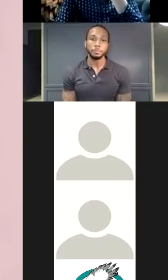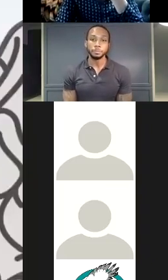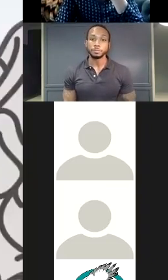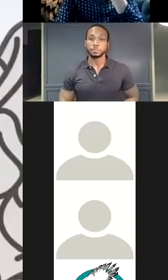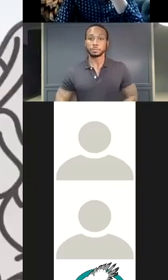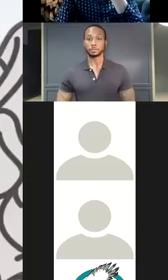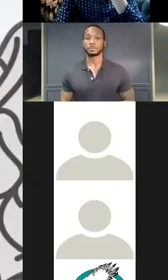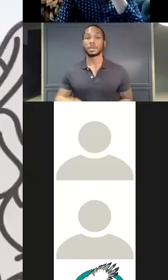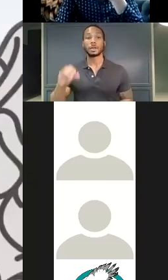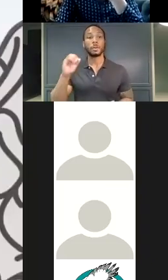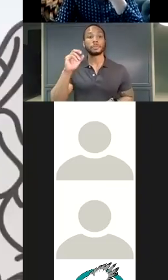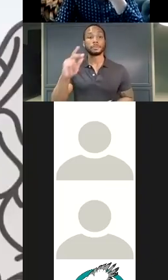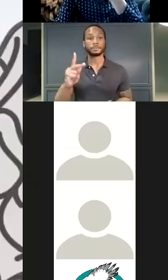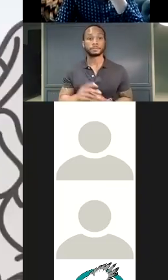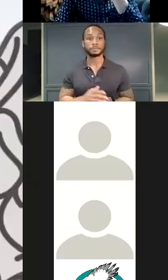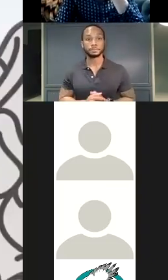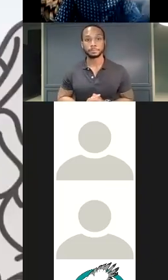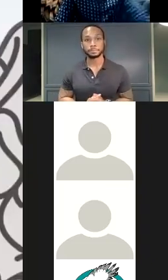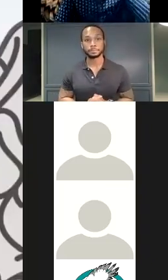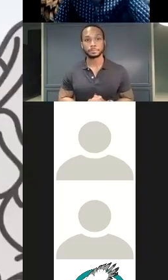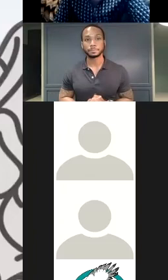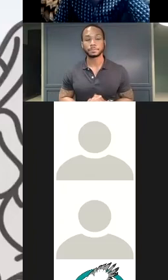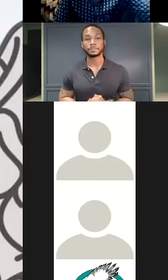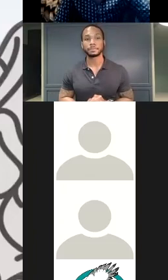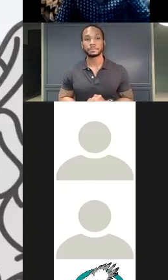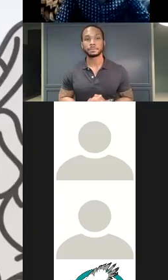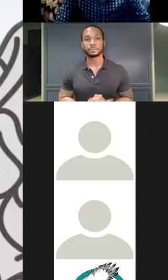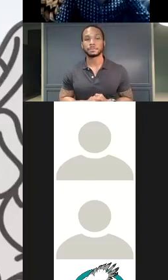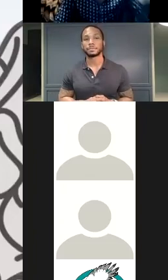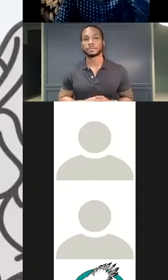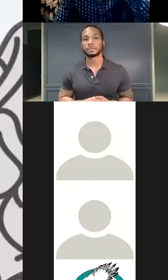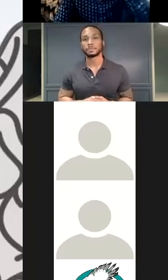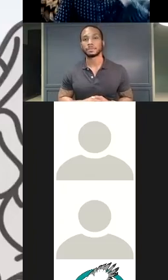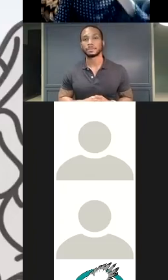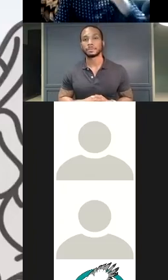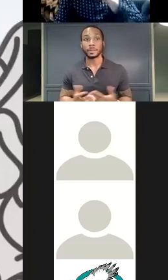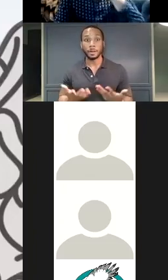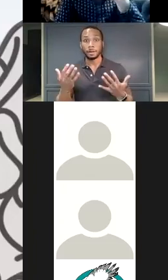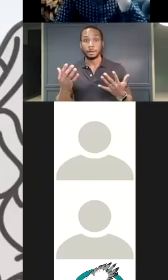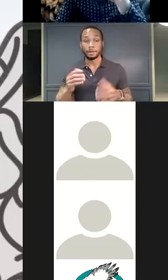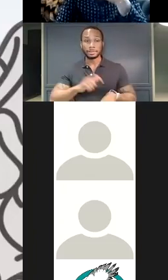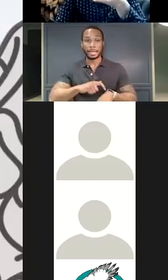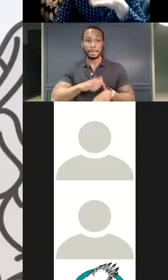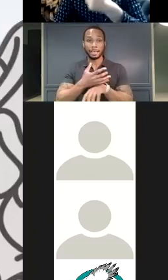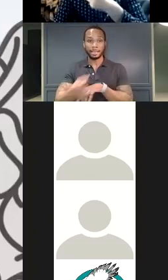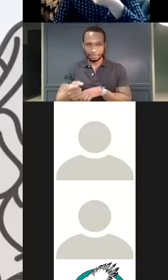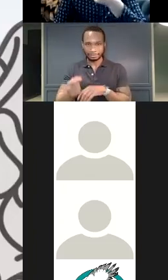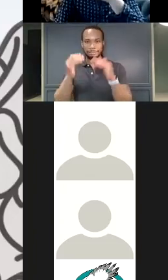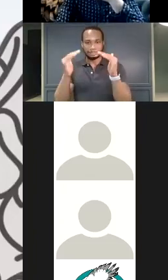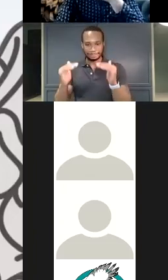Okay. So quickly, oh God, running out of time. Quickly moving through